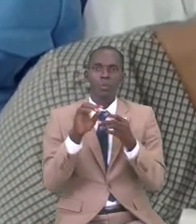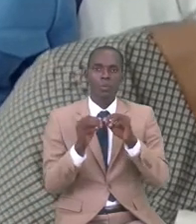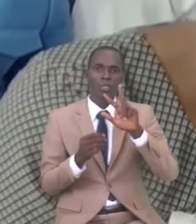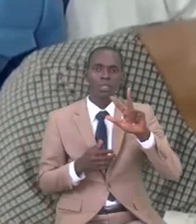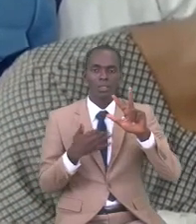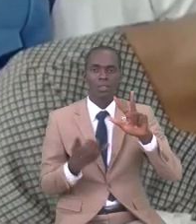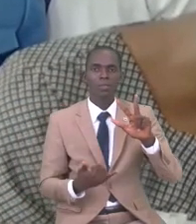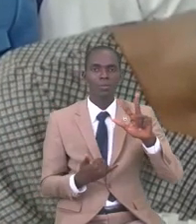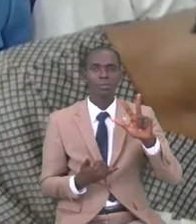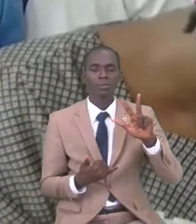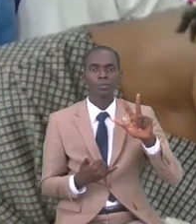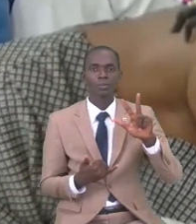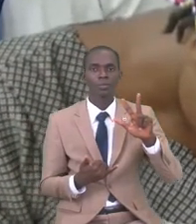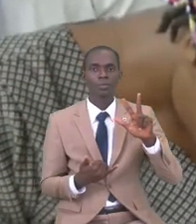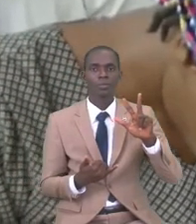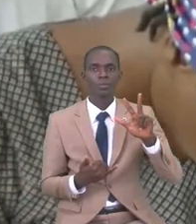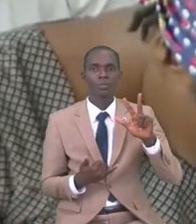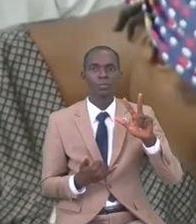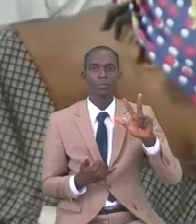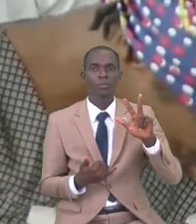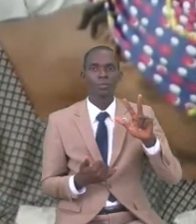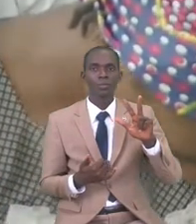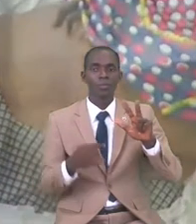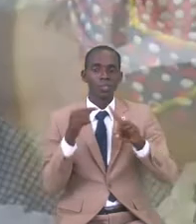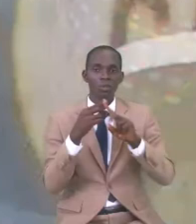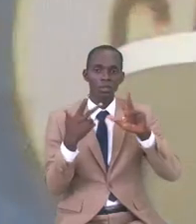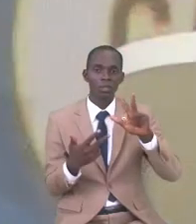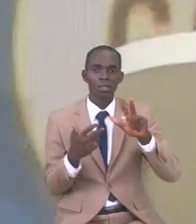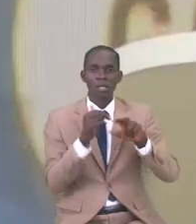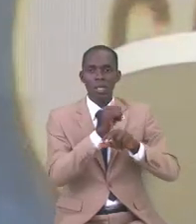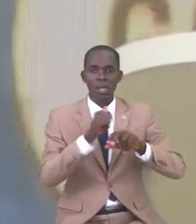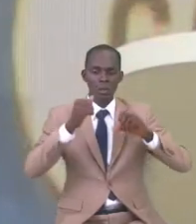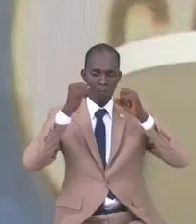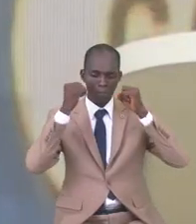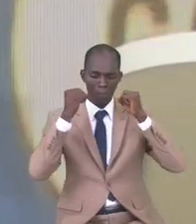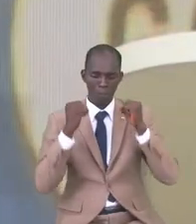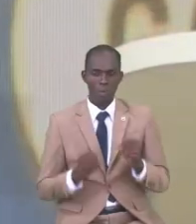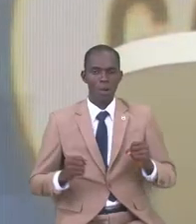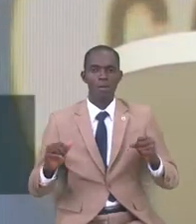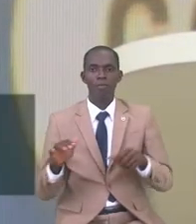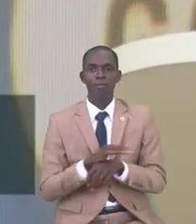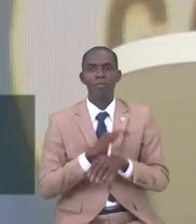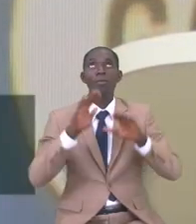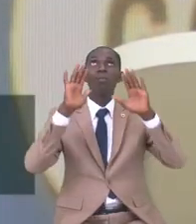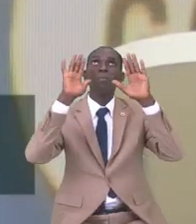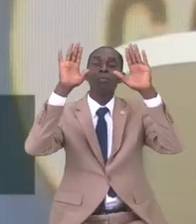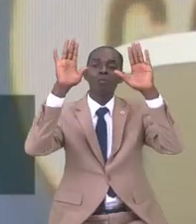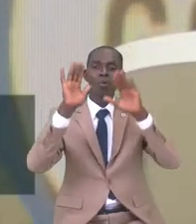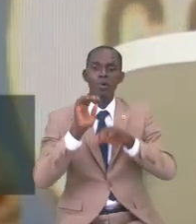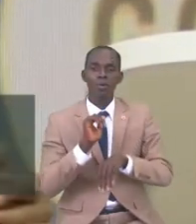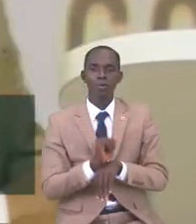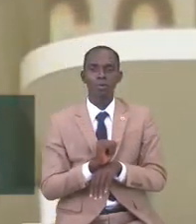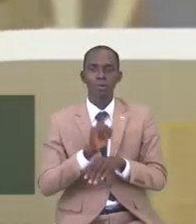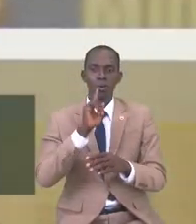I'm looking at a powerful miracle, proof of an undeniable